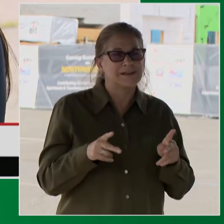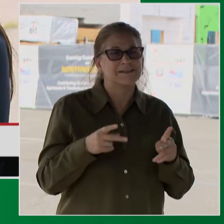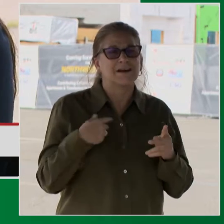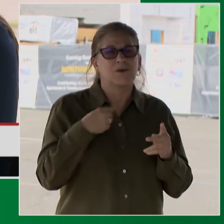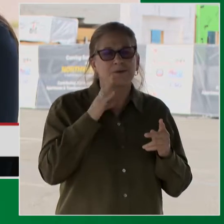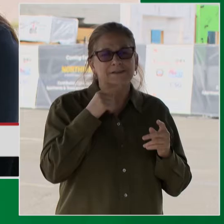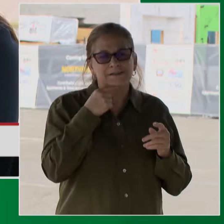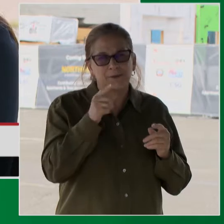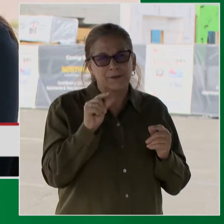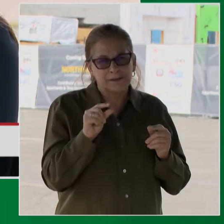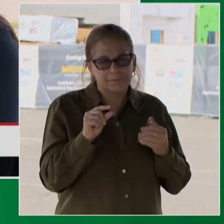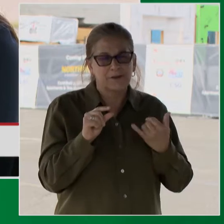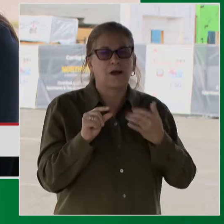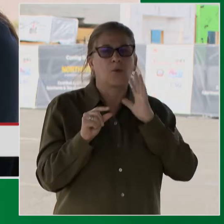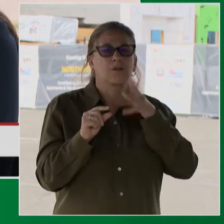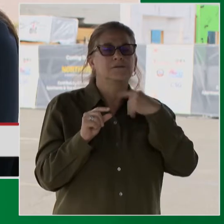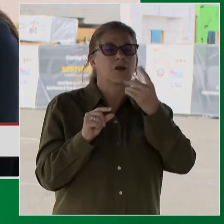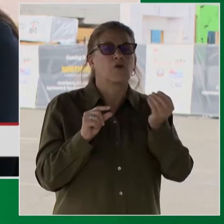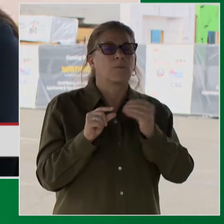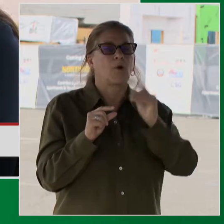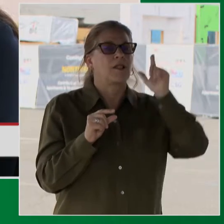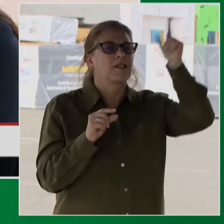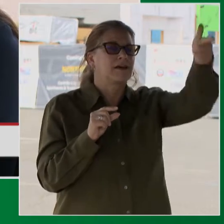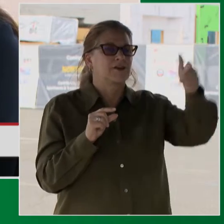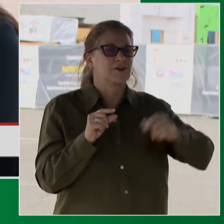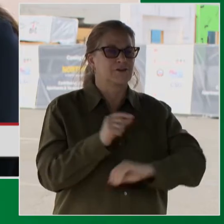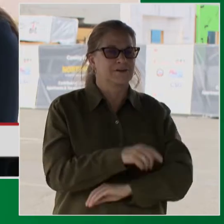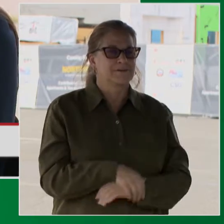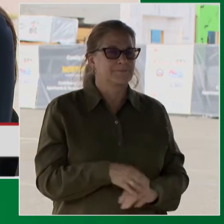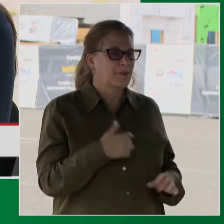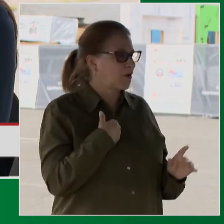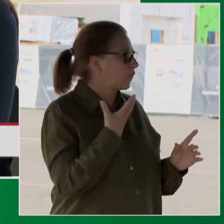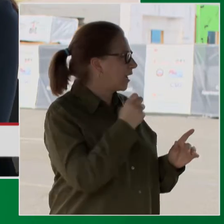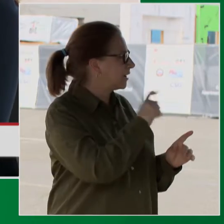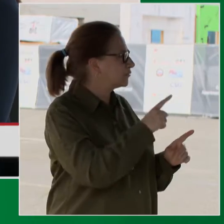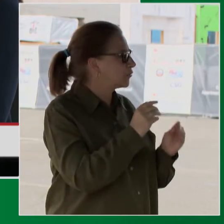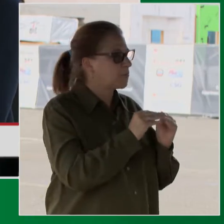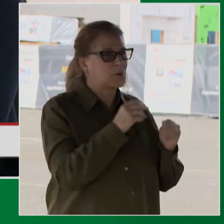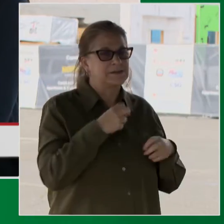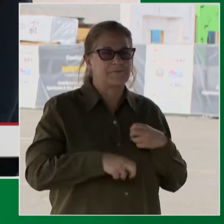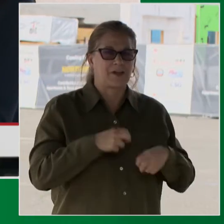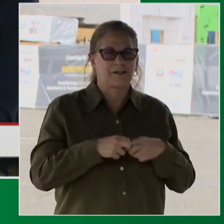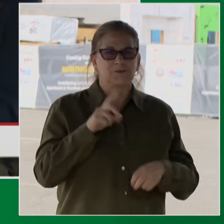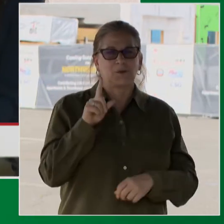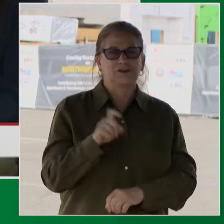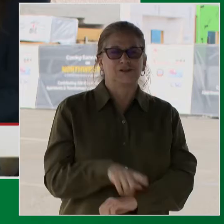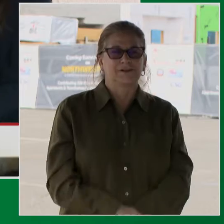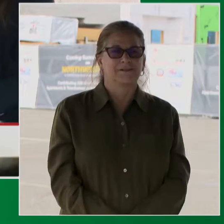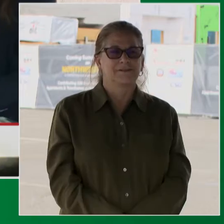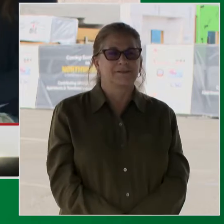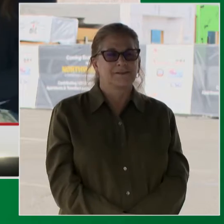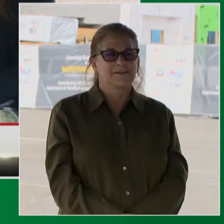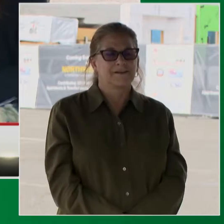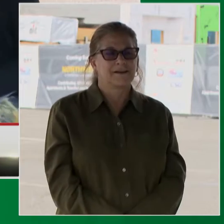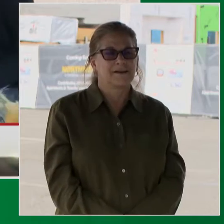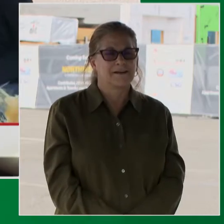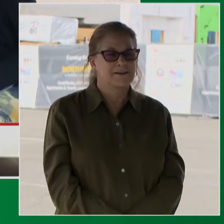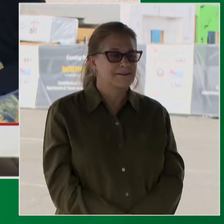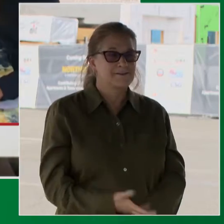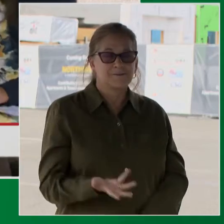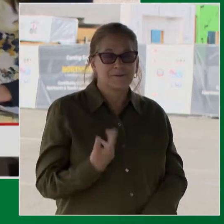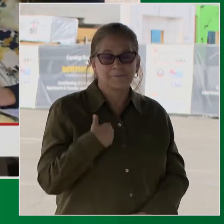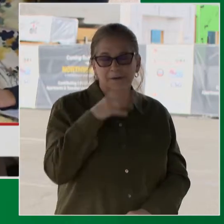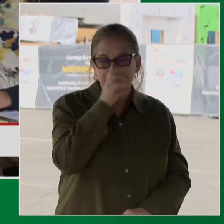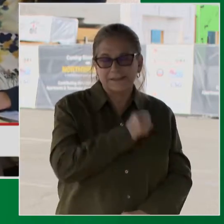meet them where they're at. All right, Sharon. So I usually ask you when we're talking on the phone, what did I miss? So what did I miss so far? All right.